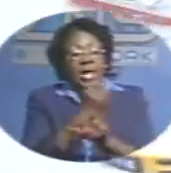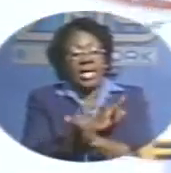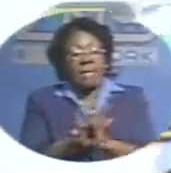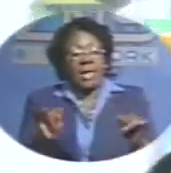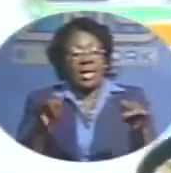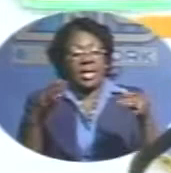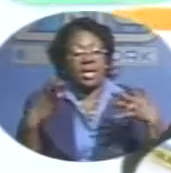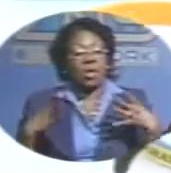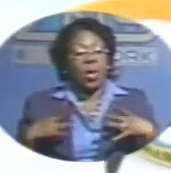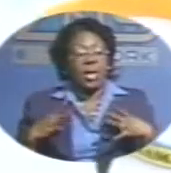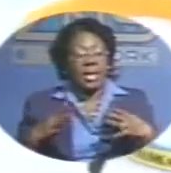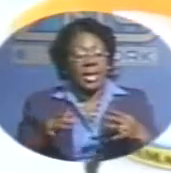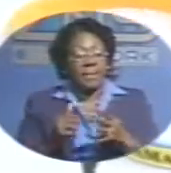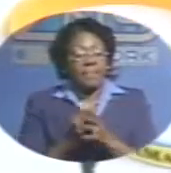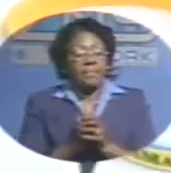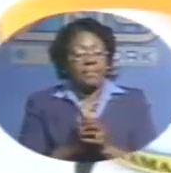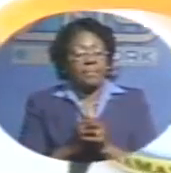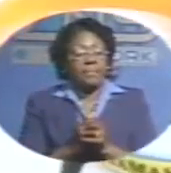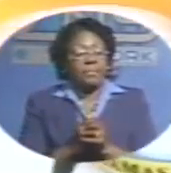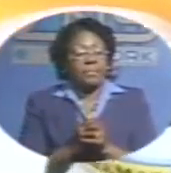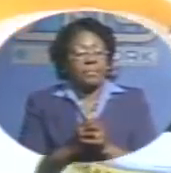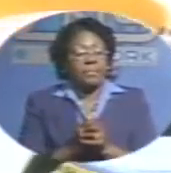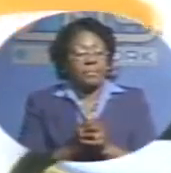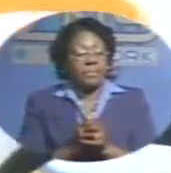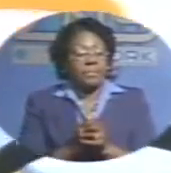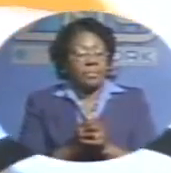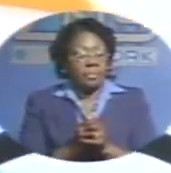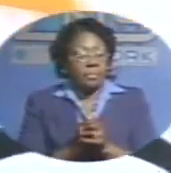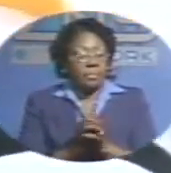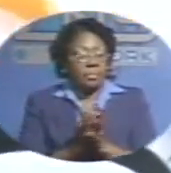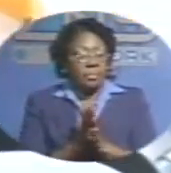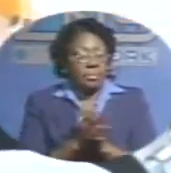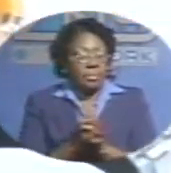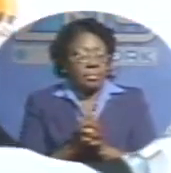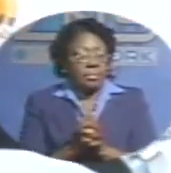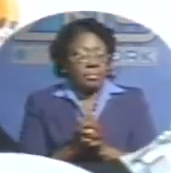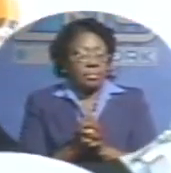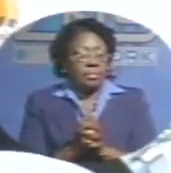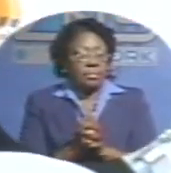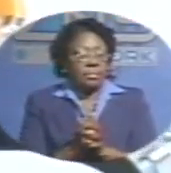you with memorabilia that could last a lifetime. Carla Palmer, ZNS News.